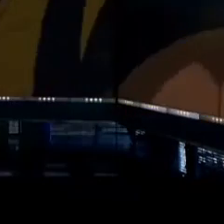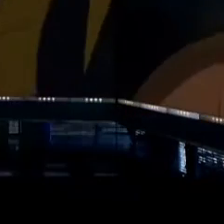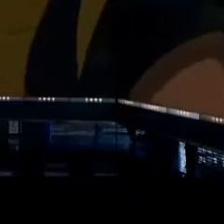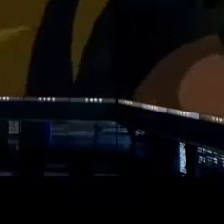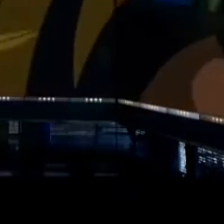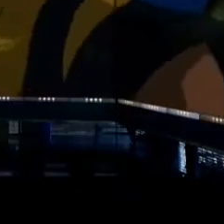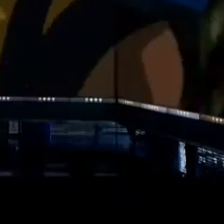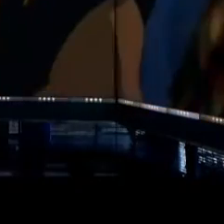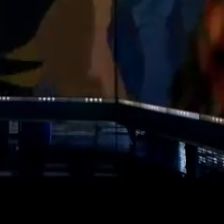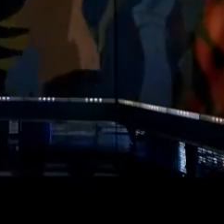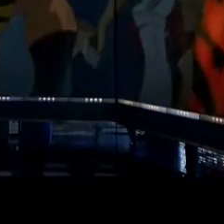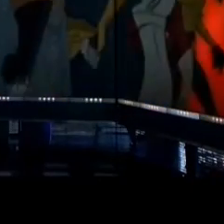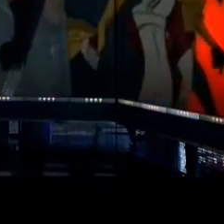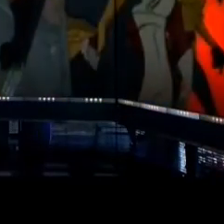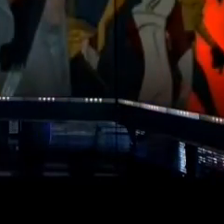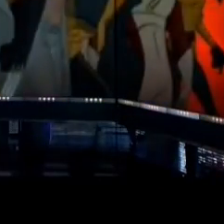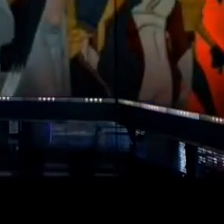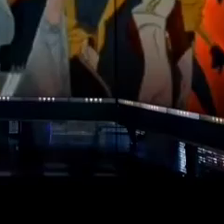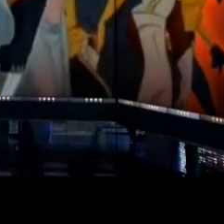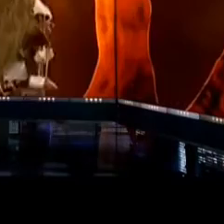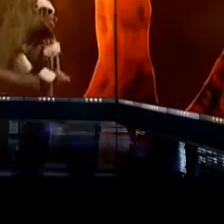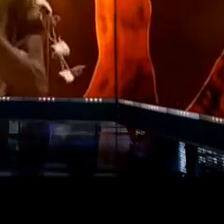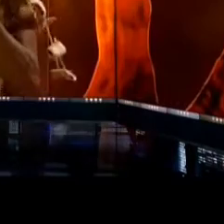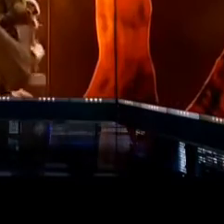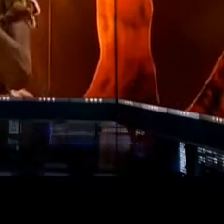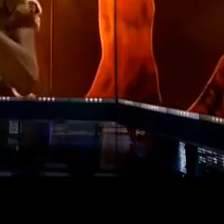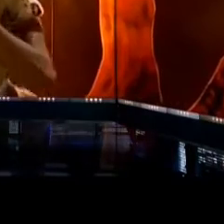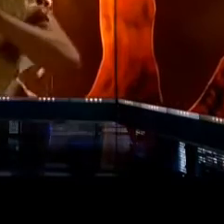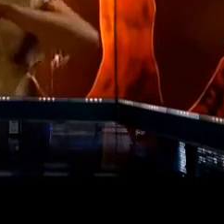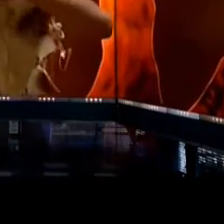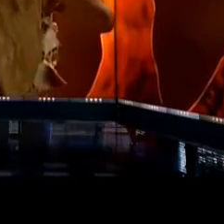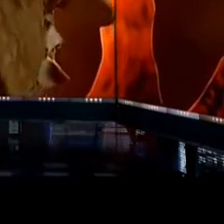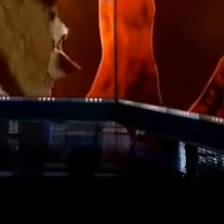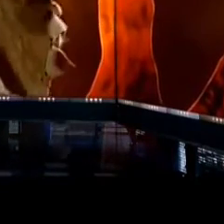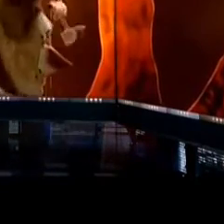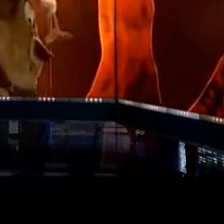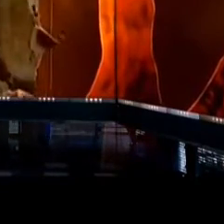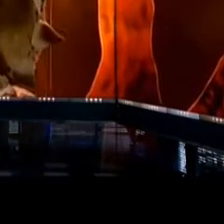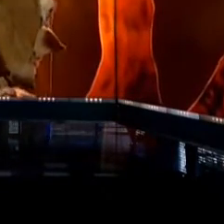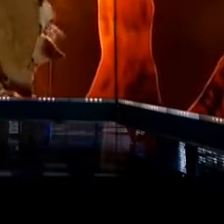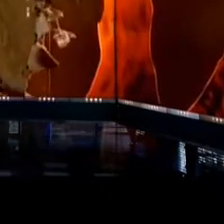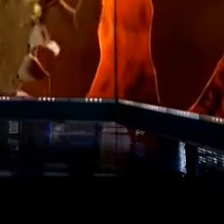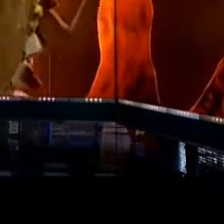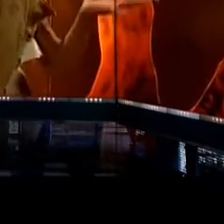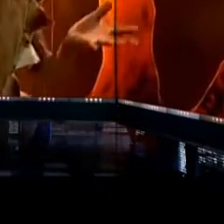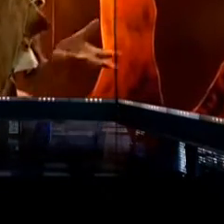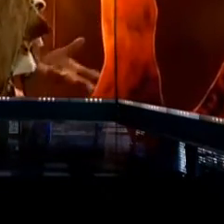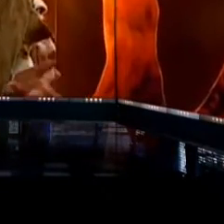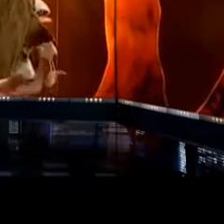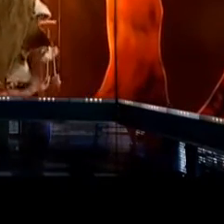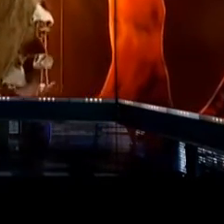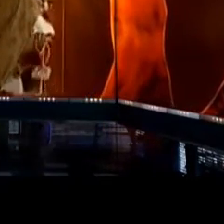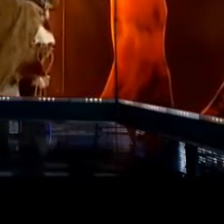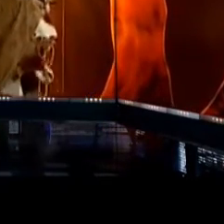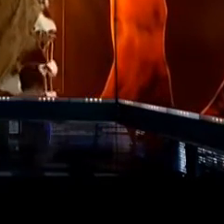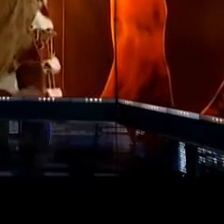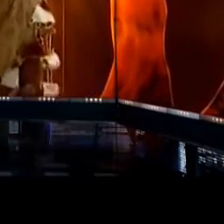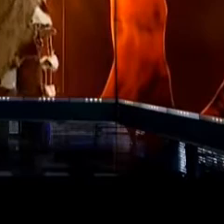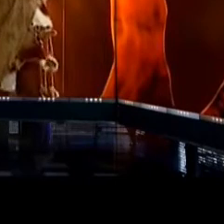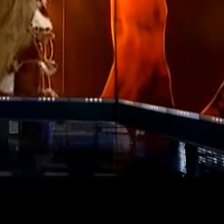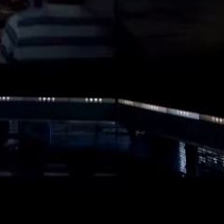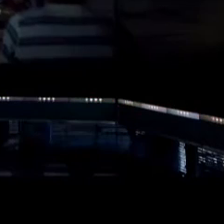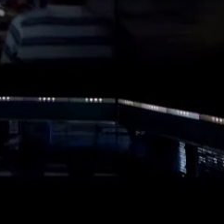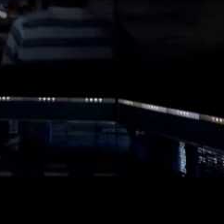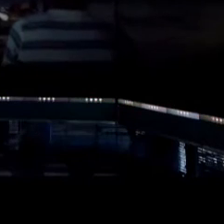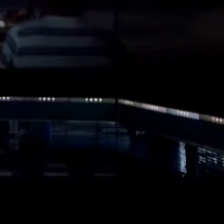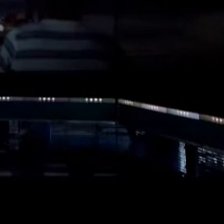We have something special for all of our young viewers. Don't miss the magic. Right